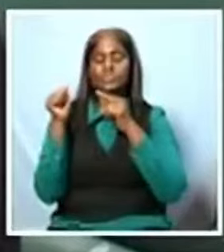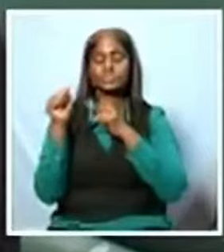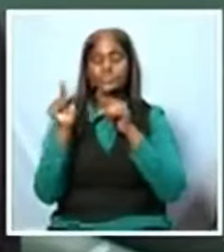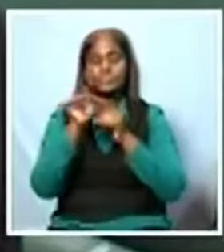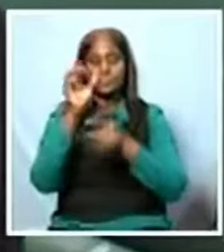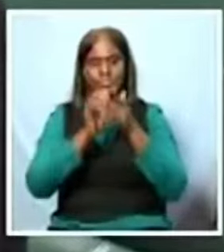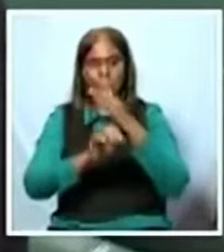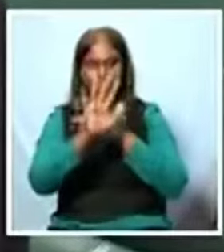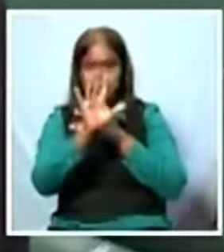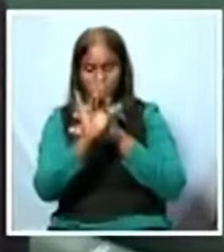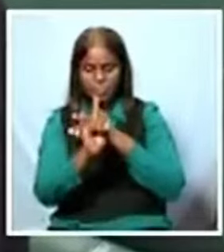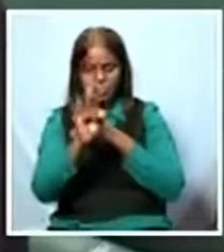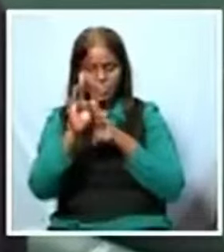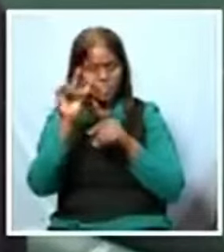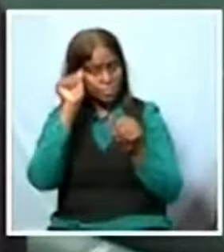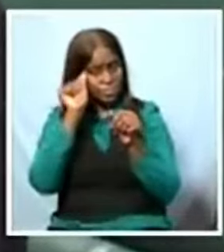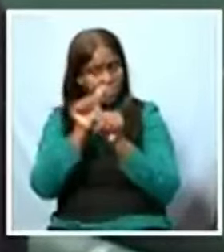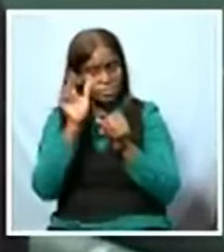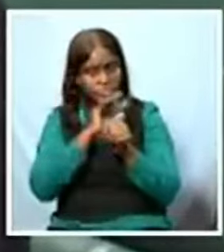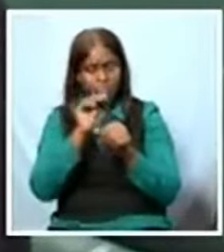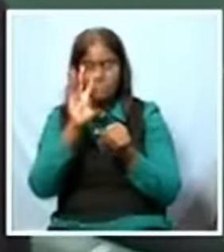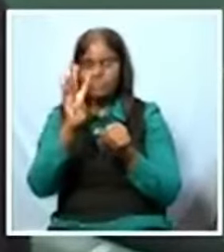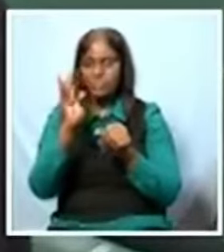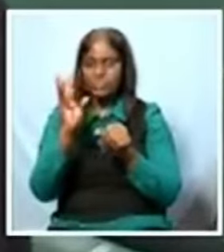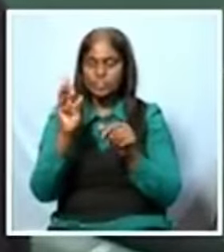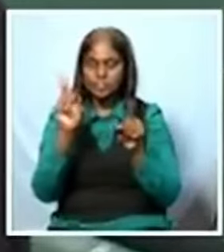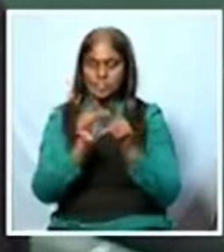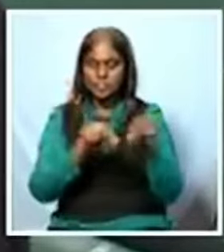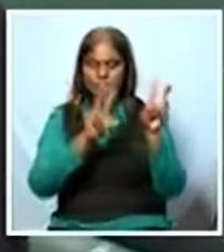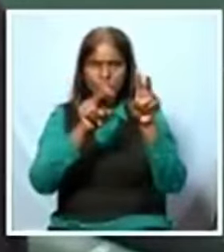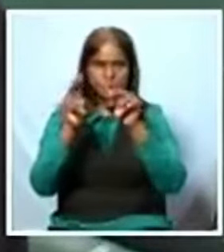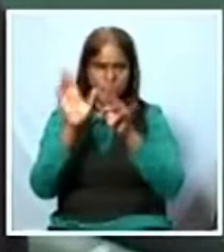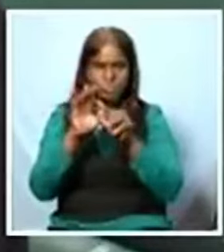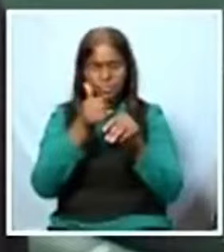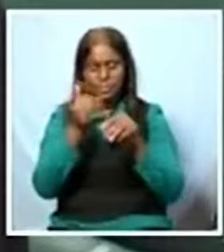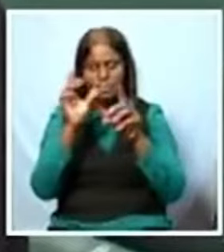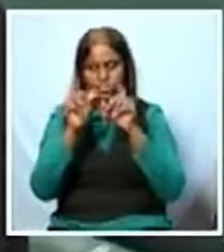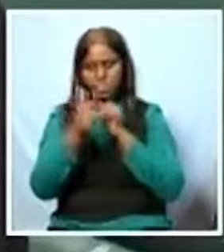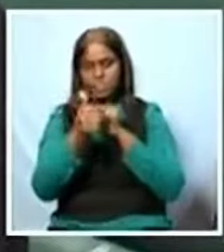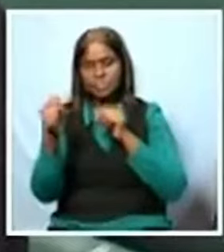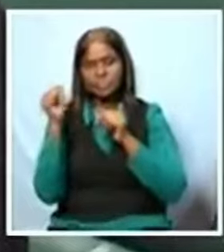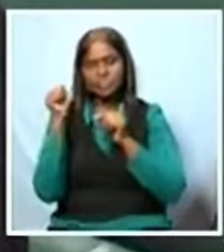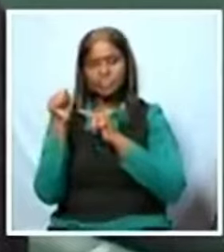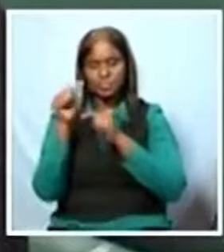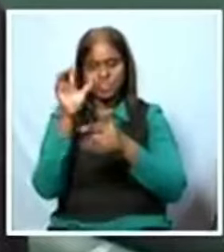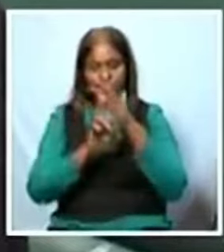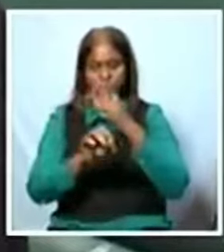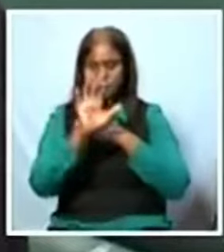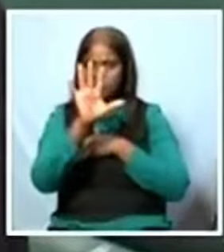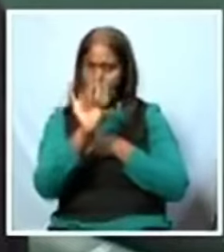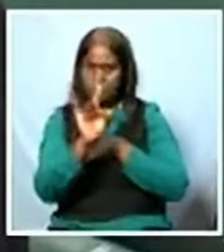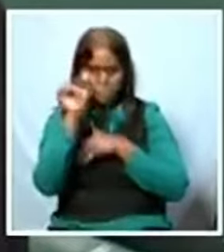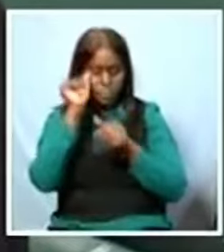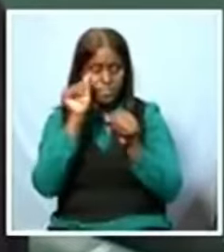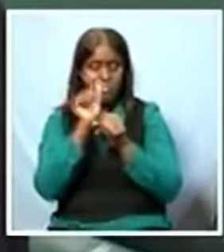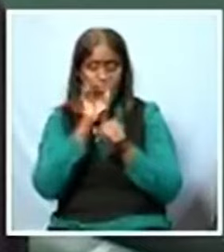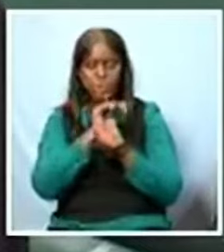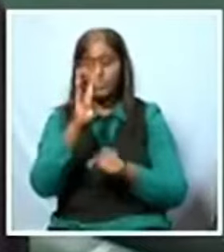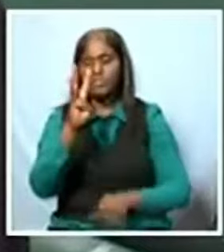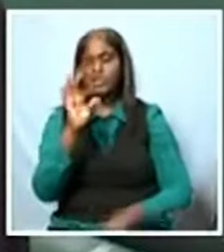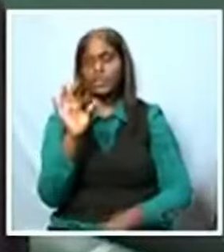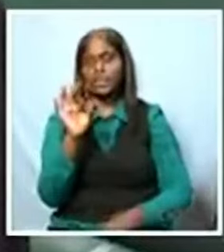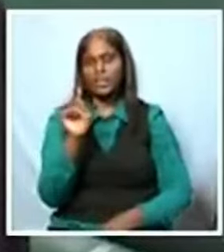Clause 47 is agreed to. Clause 46, inspectors. Any debate, any objection? Clause 48 is agreed to. Clause